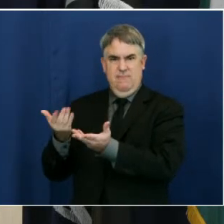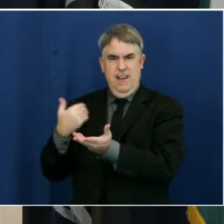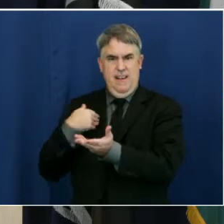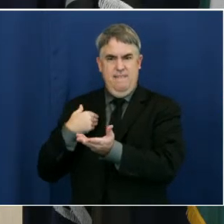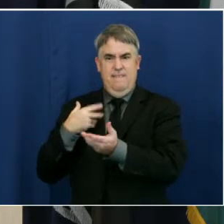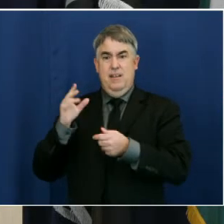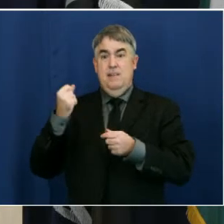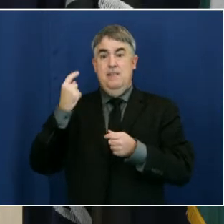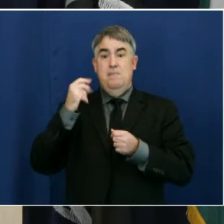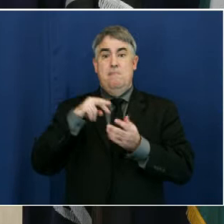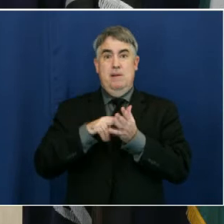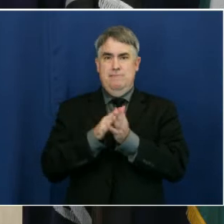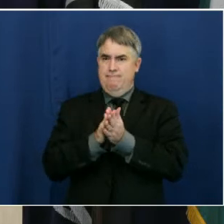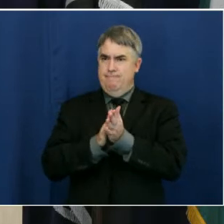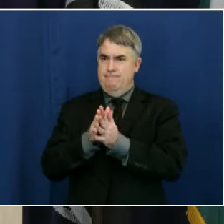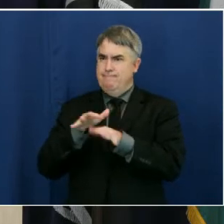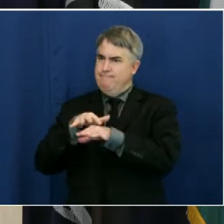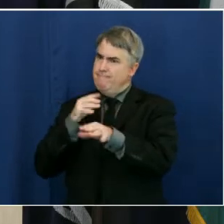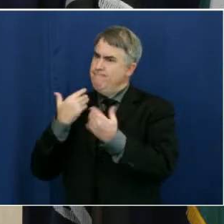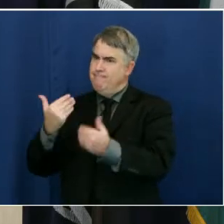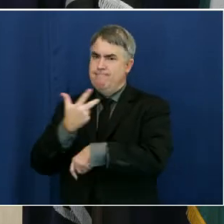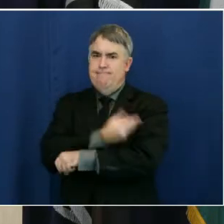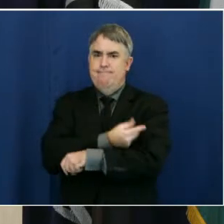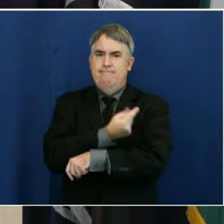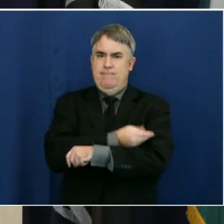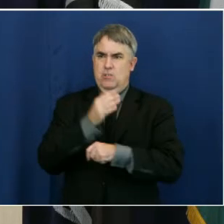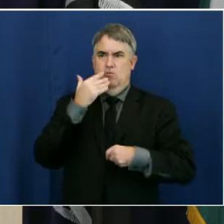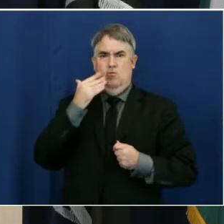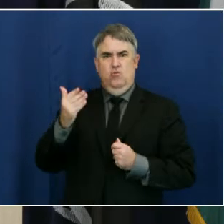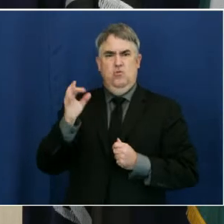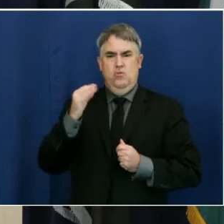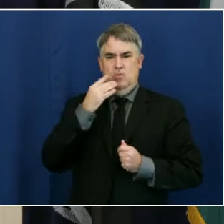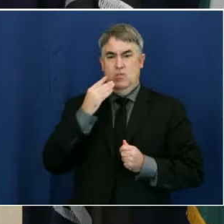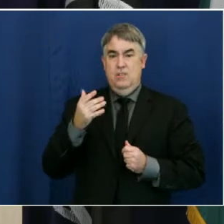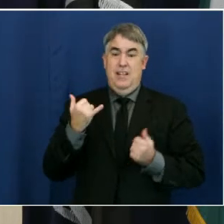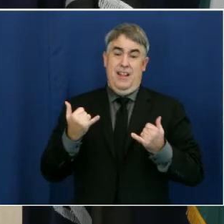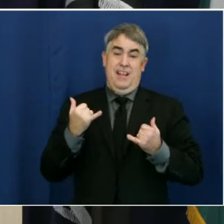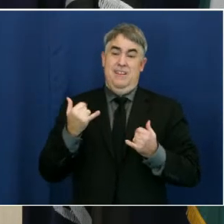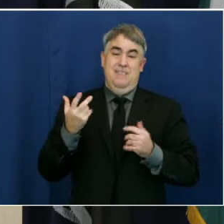and are very eager to get it, which we certainly understand, is just greater than the